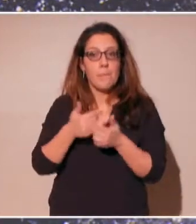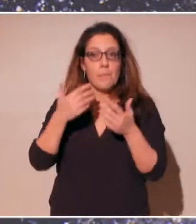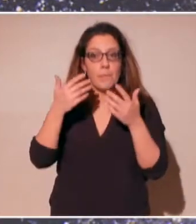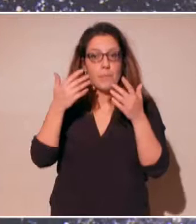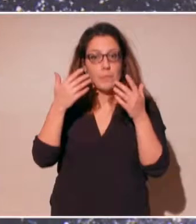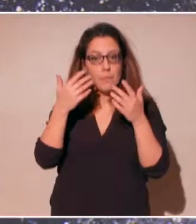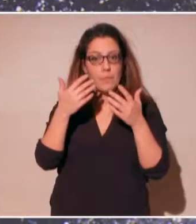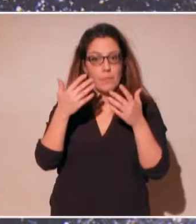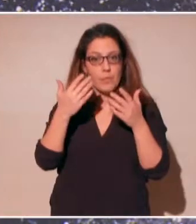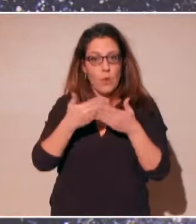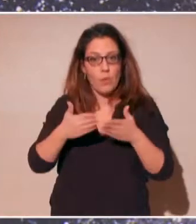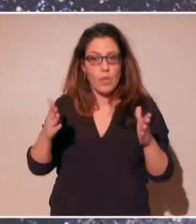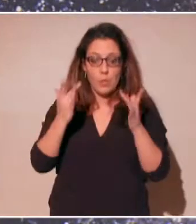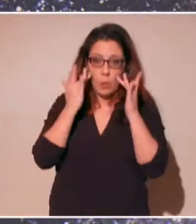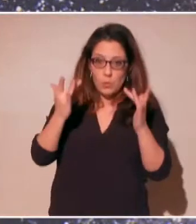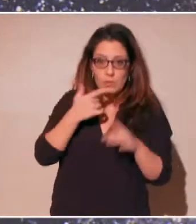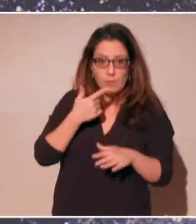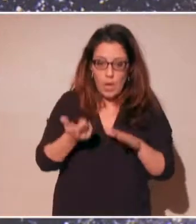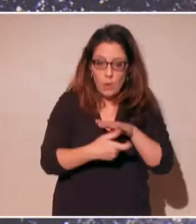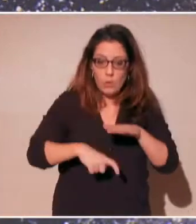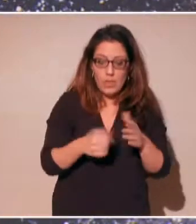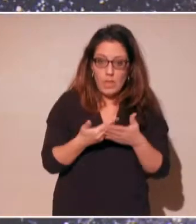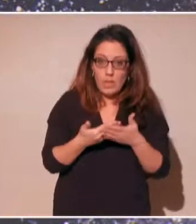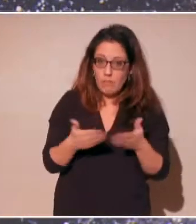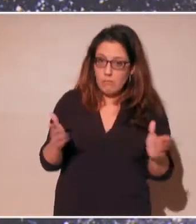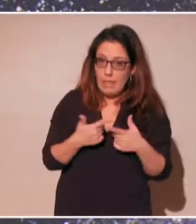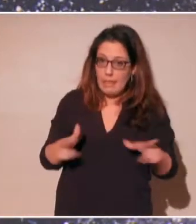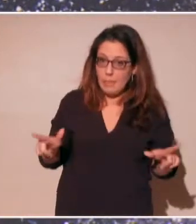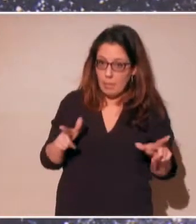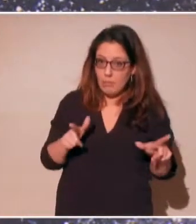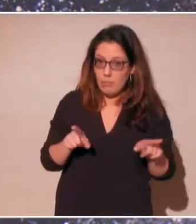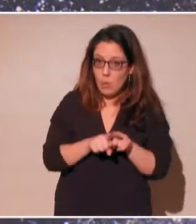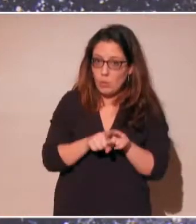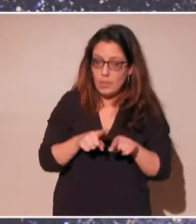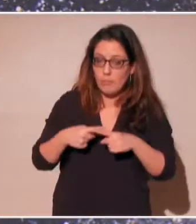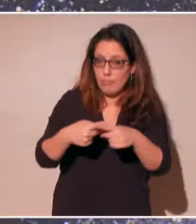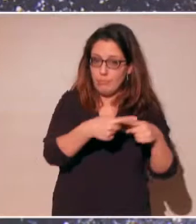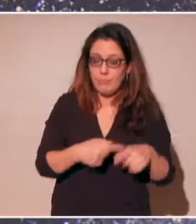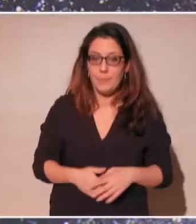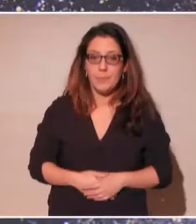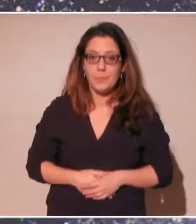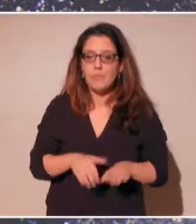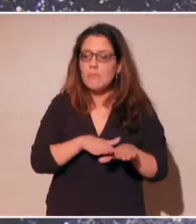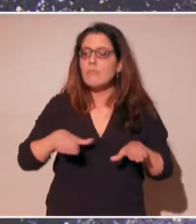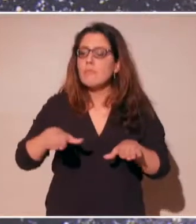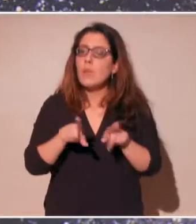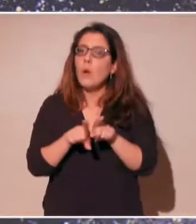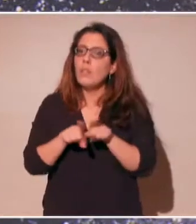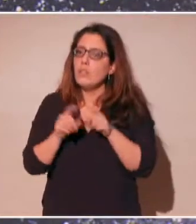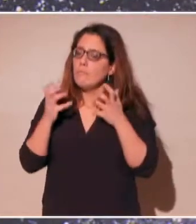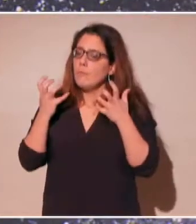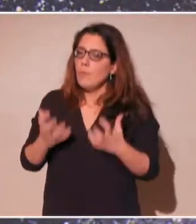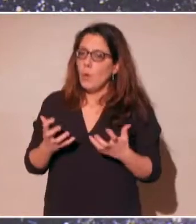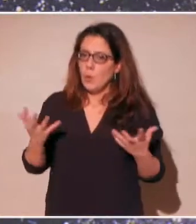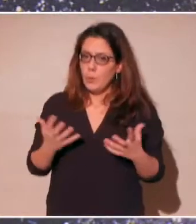be promoting free software wherever we can, and what we have been able to develop in the past few years, and